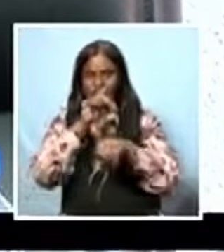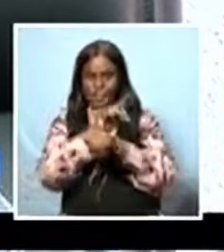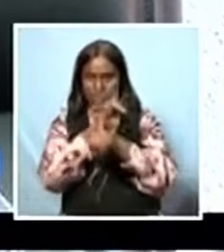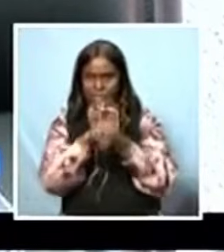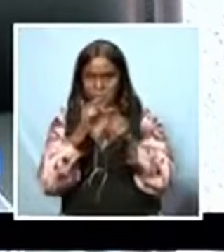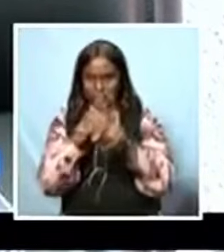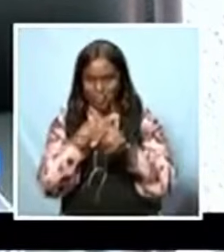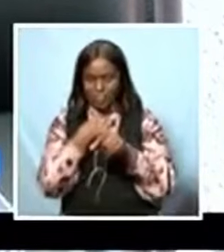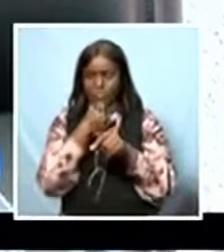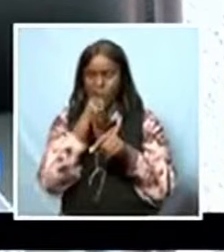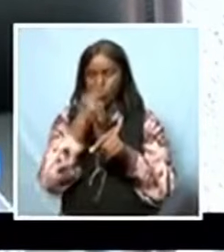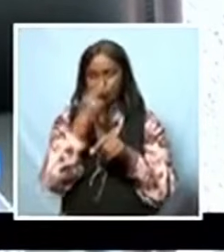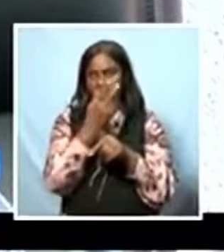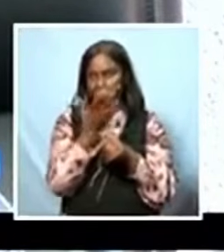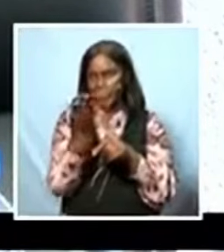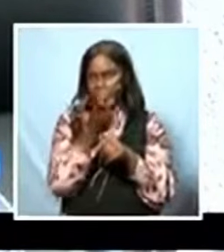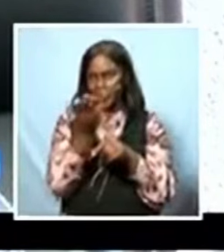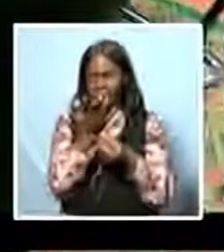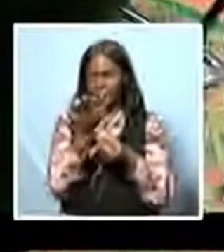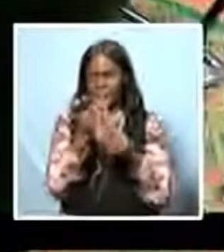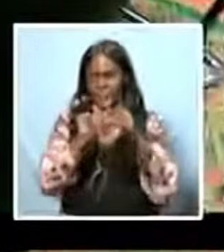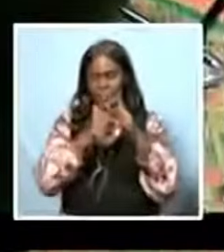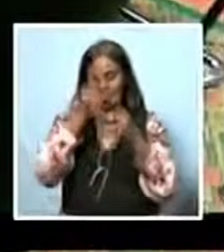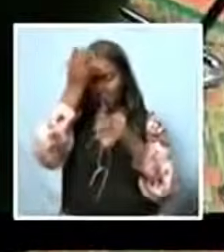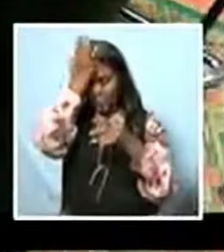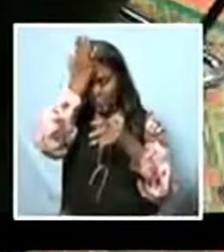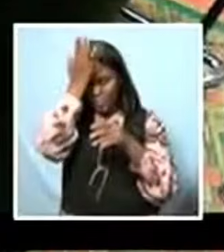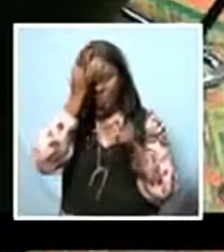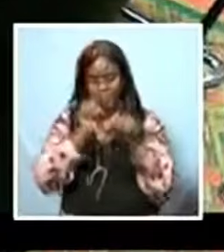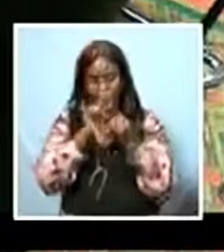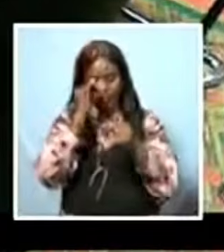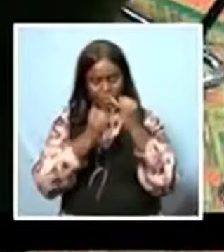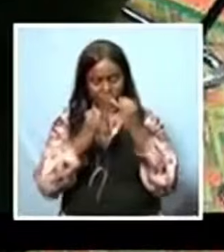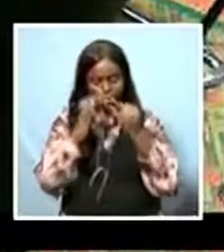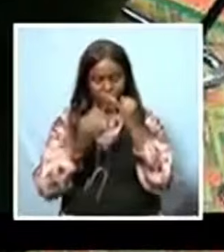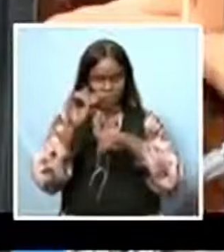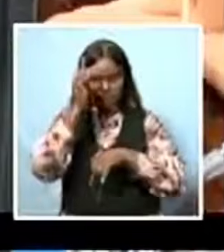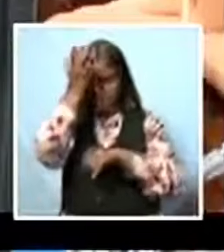Because I didn't see the start date and the end date.